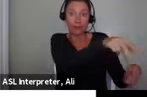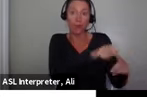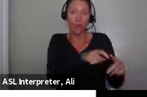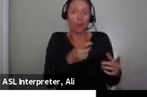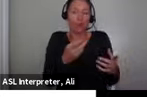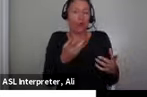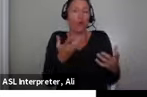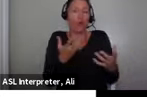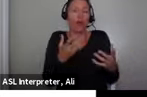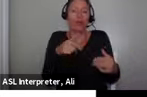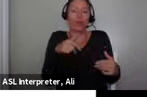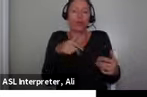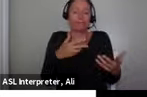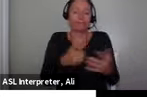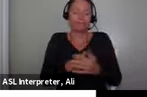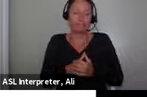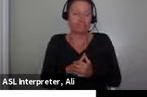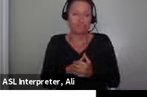What is the pedestrian